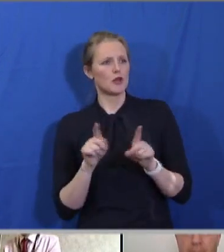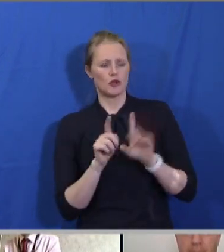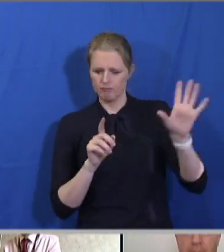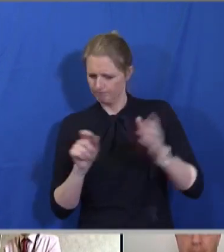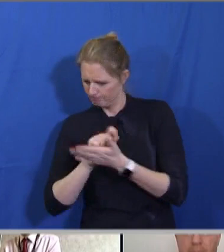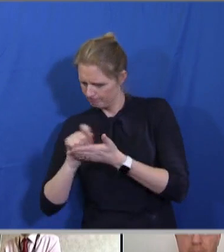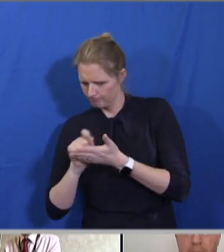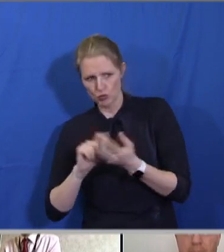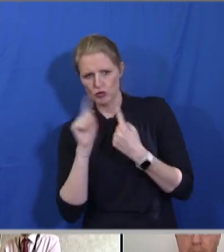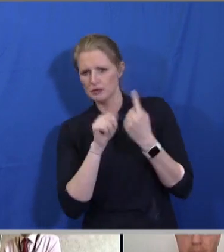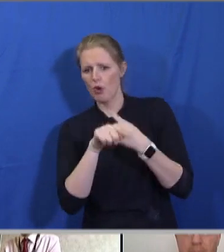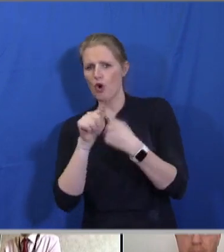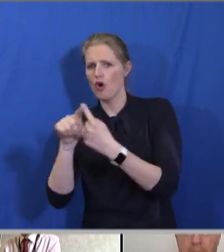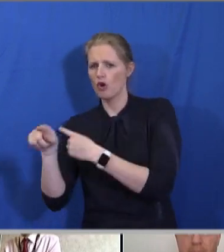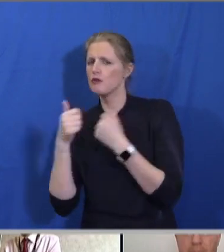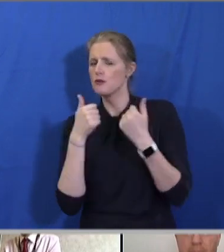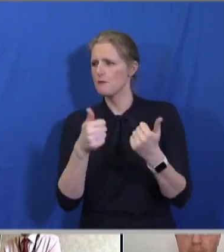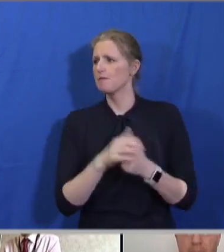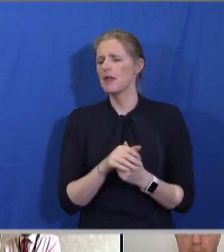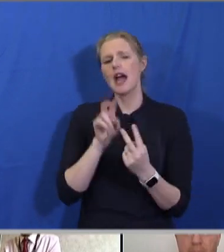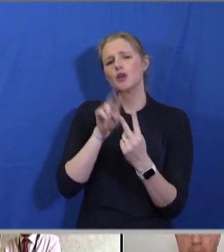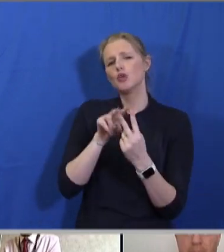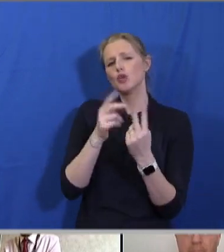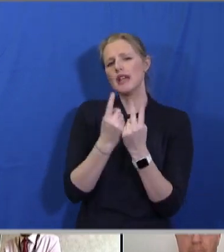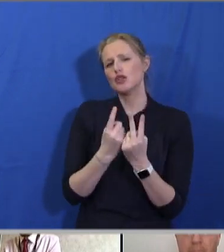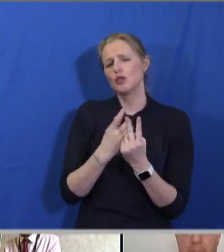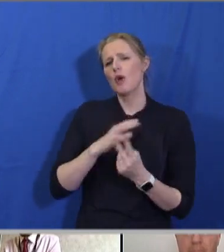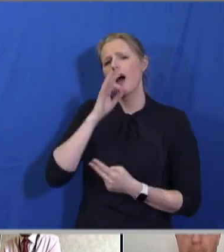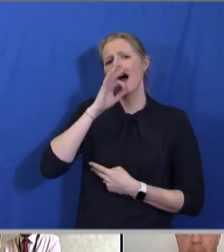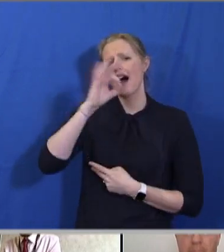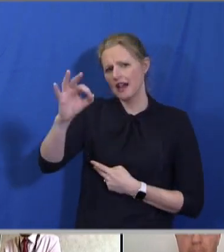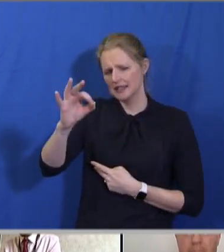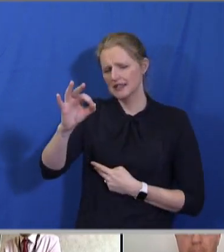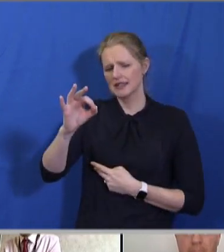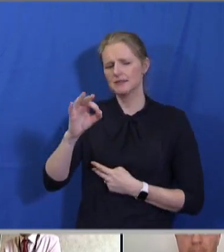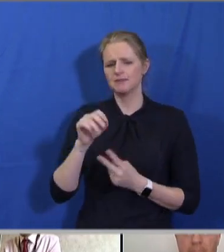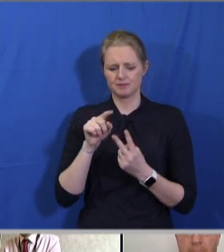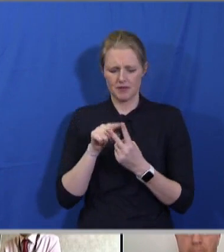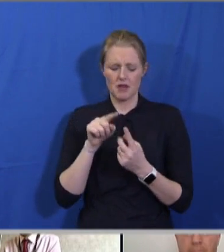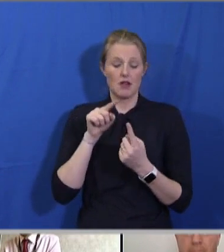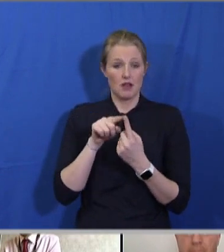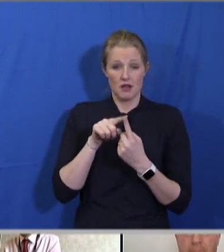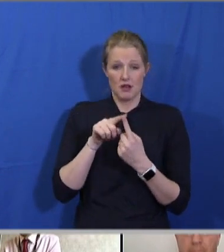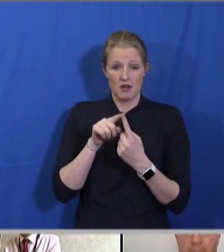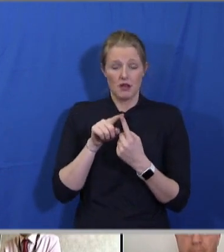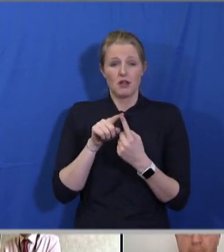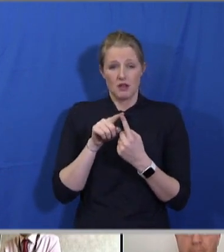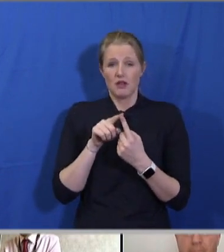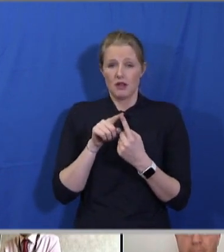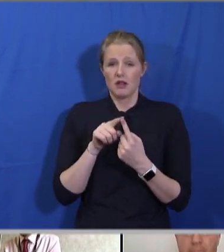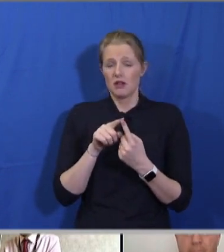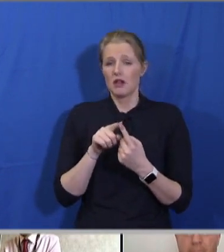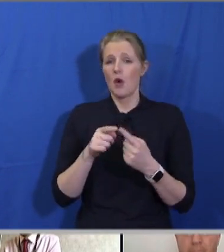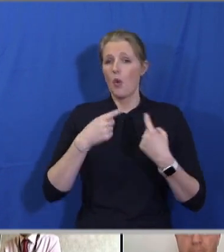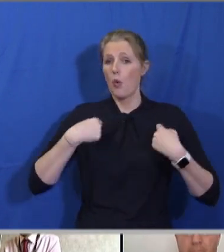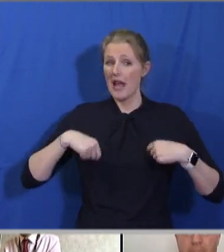responses. But there's just two issues that I wanted to ask, and I'll ask them in one go. One is in relation to the fact that we do have a cost of